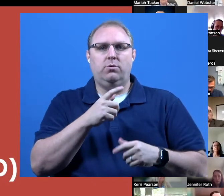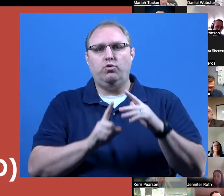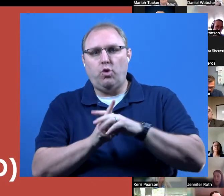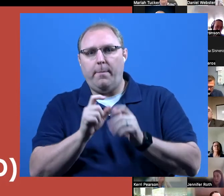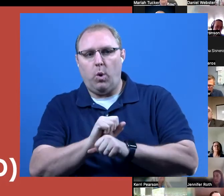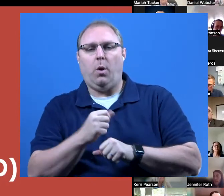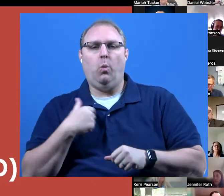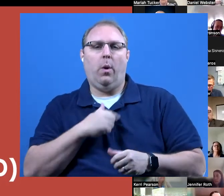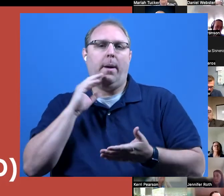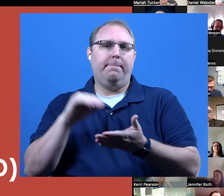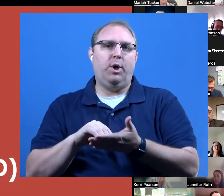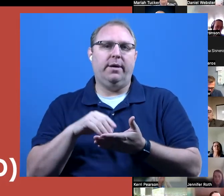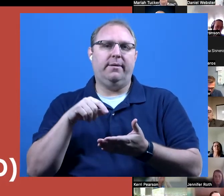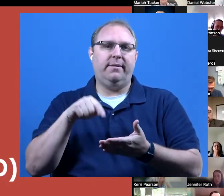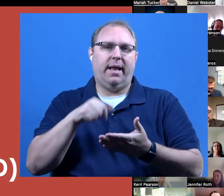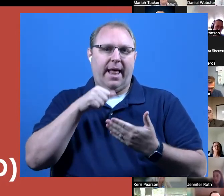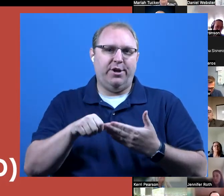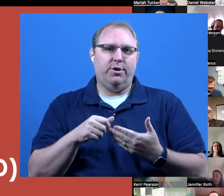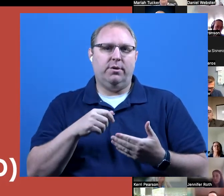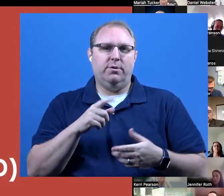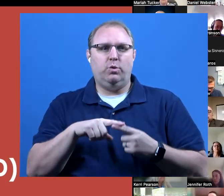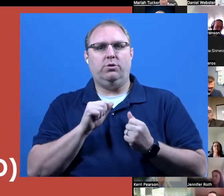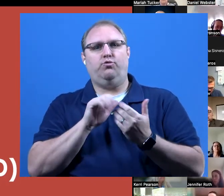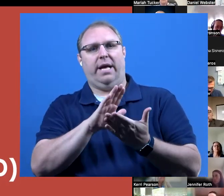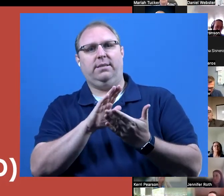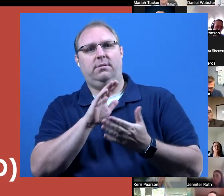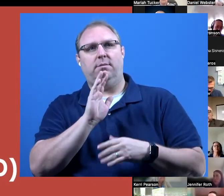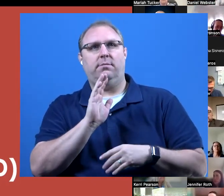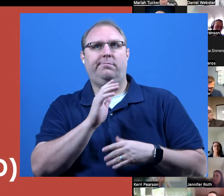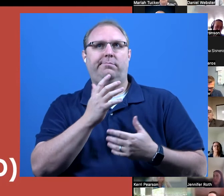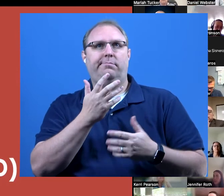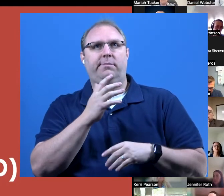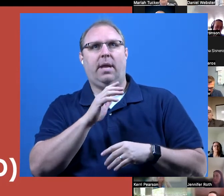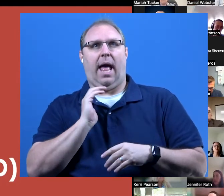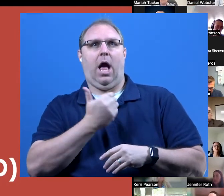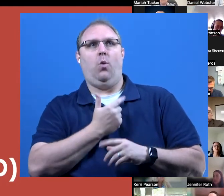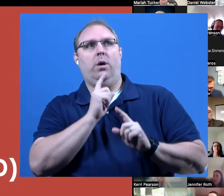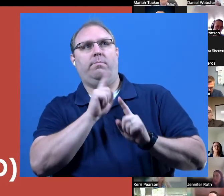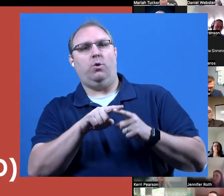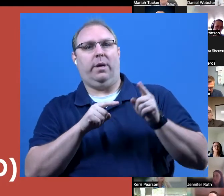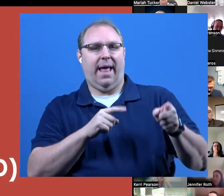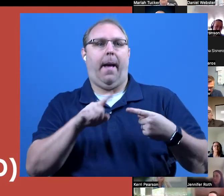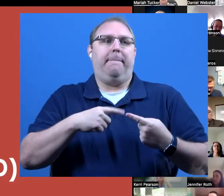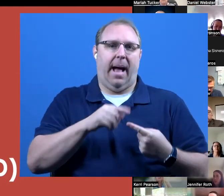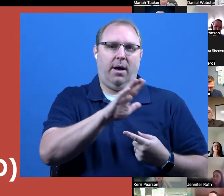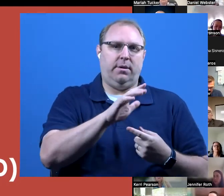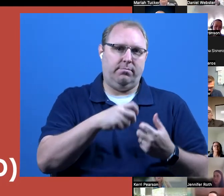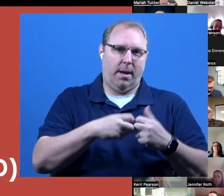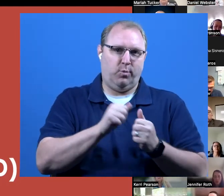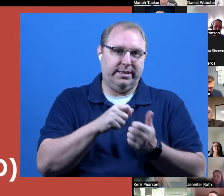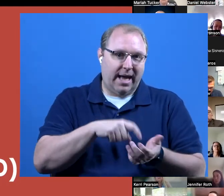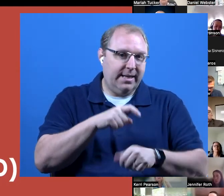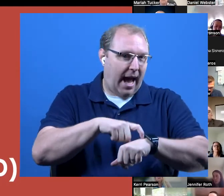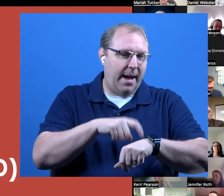letter. And if there is no response, if there's nothing in there, then that's not an accommodation. Being late, unless